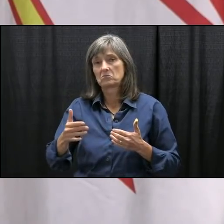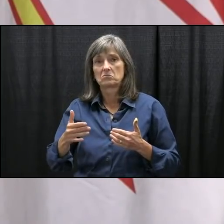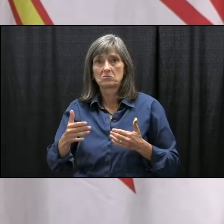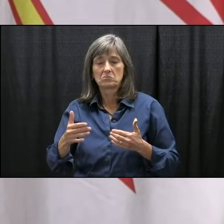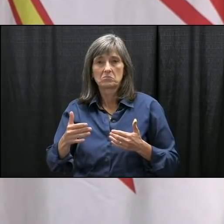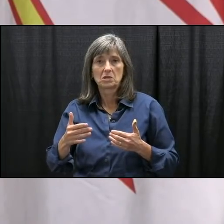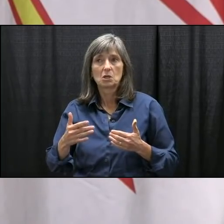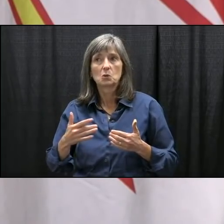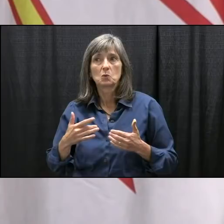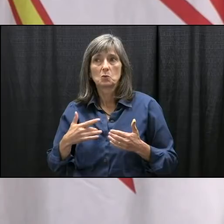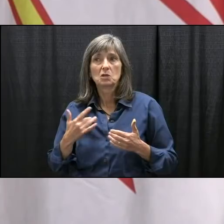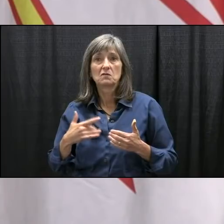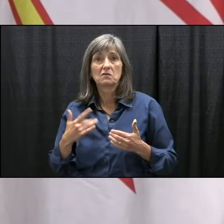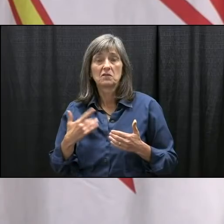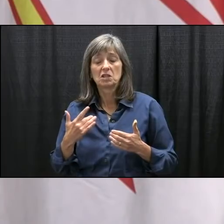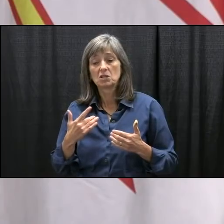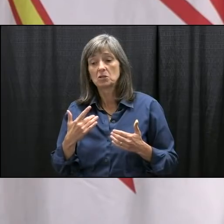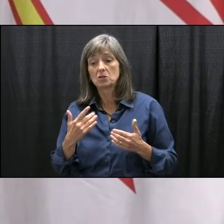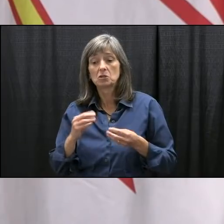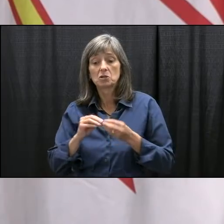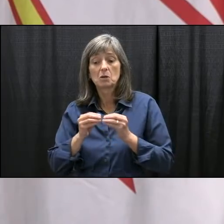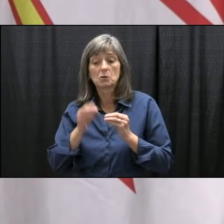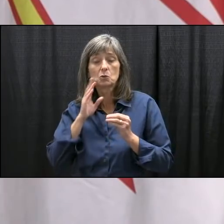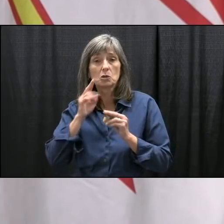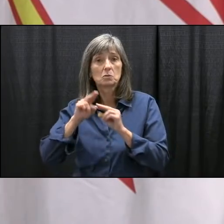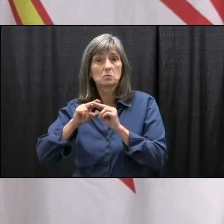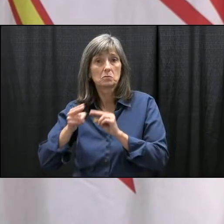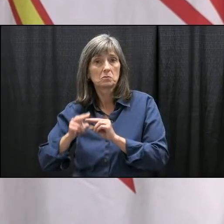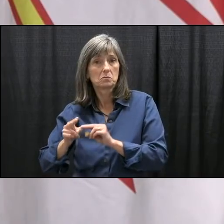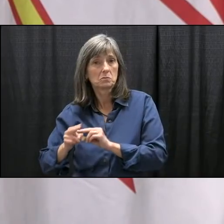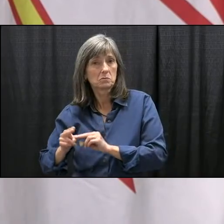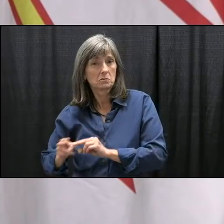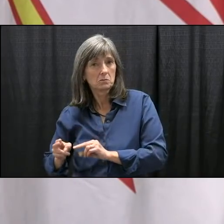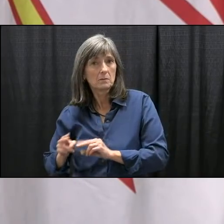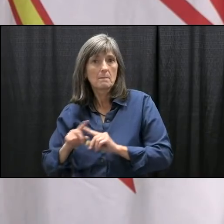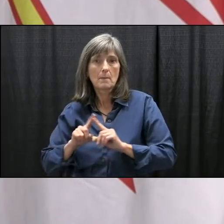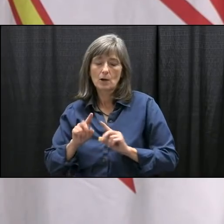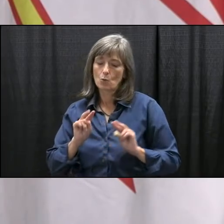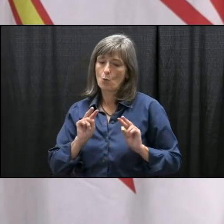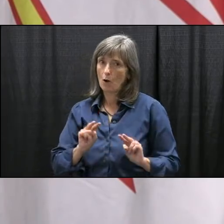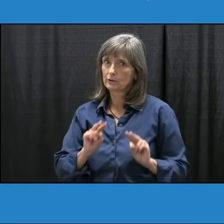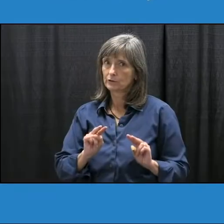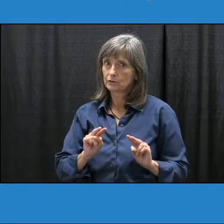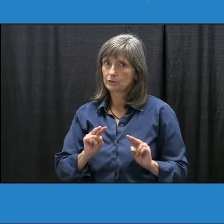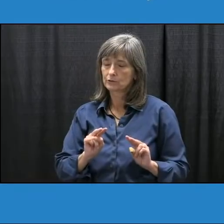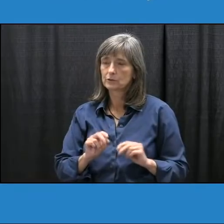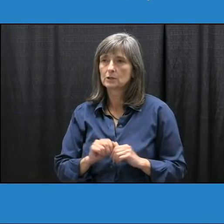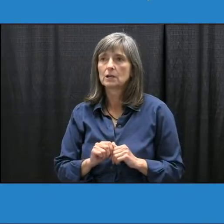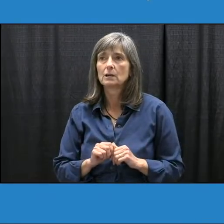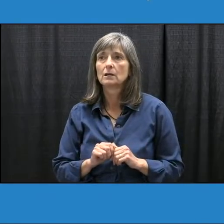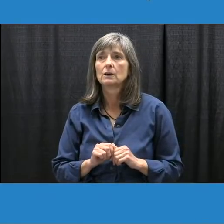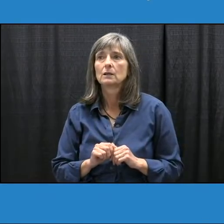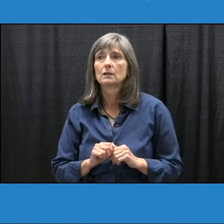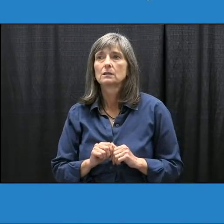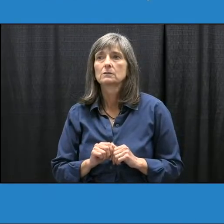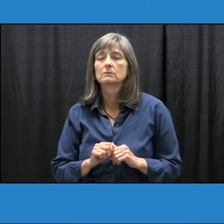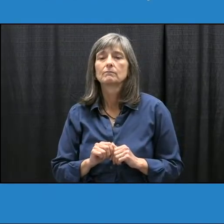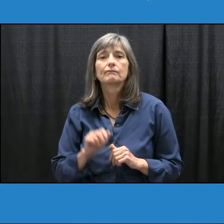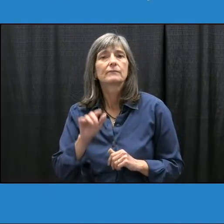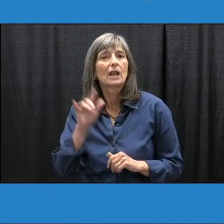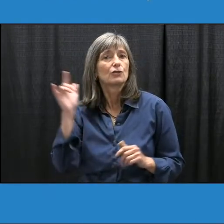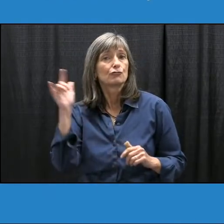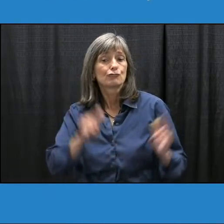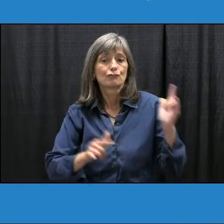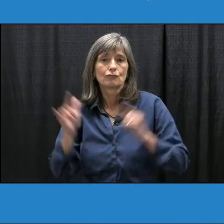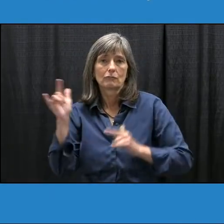clusters that emerge, for the numbers to be falling, but we really need to follow this carefully. Travel continues to be an important source